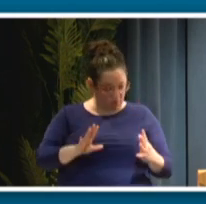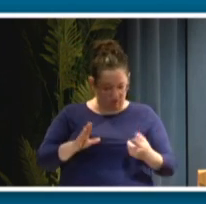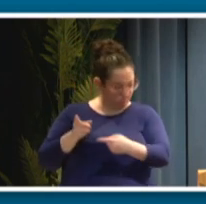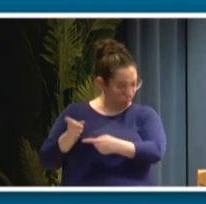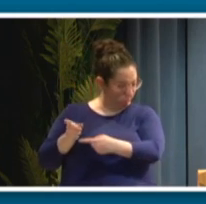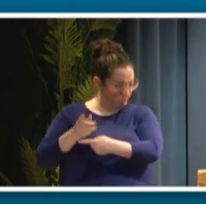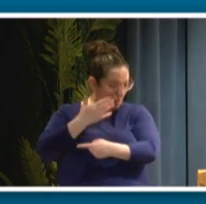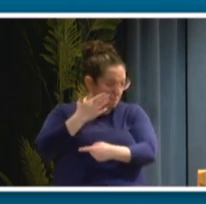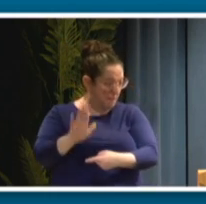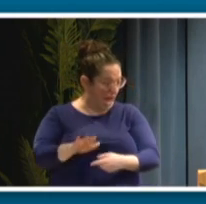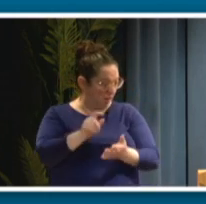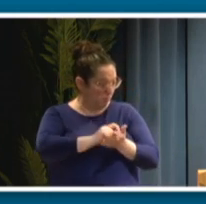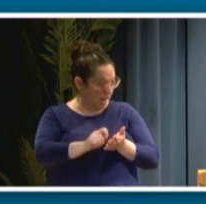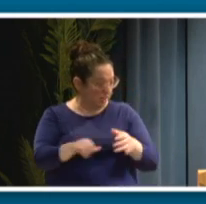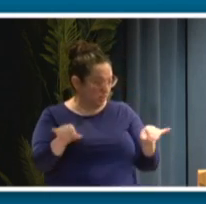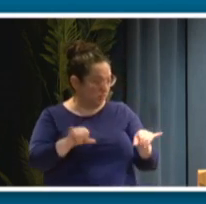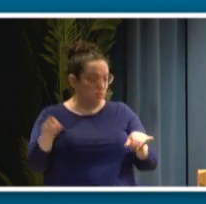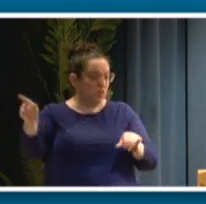She just don't want to tell you.